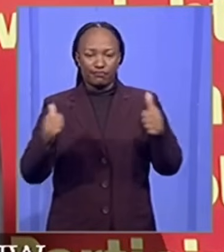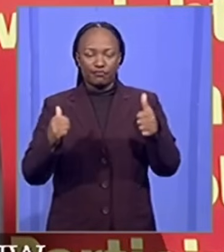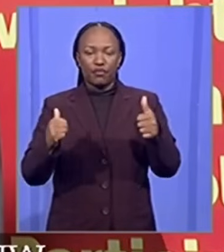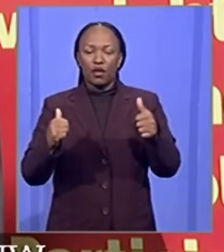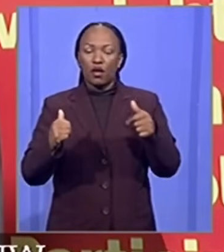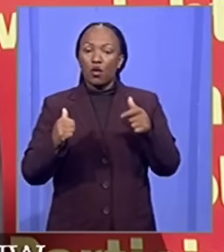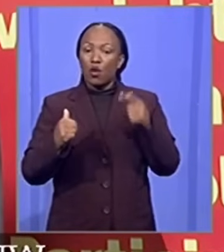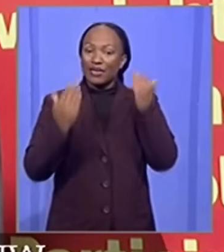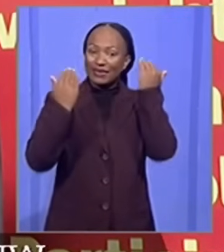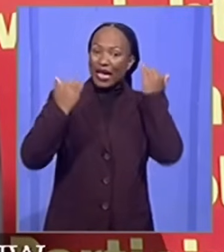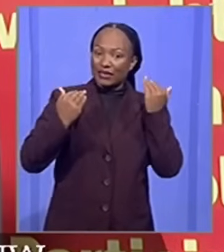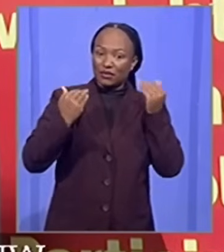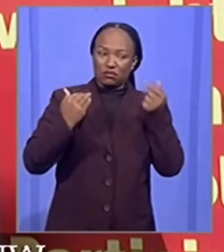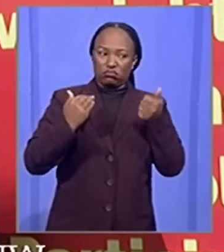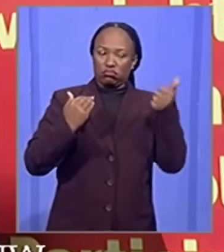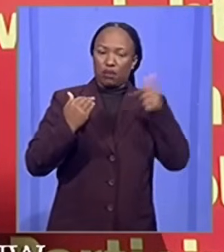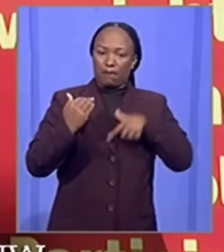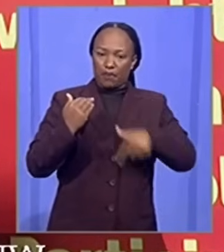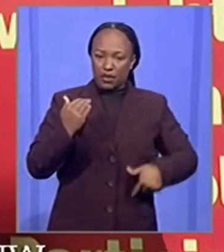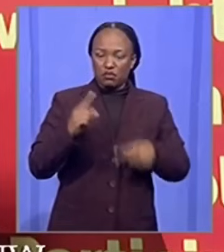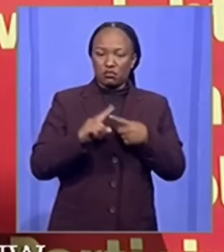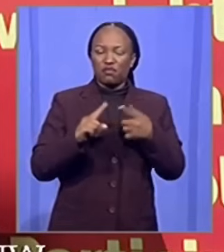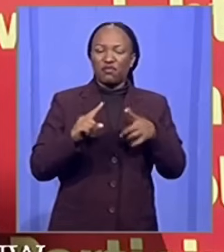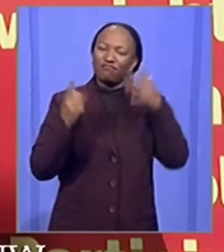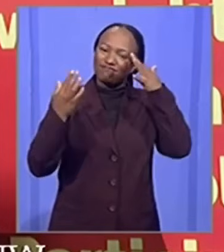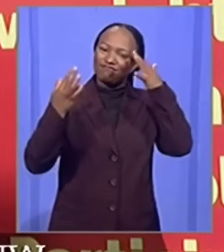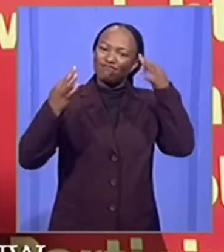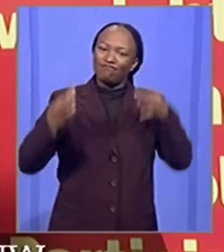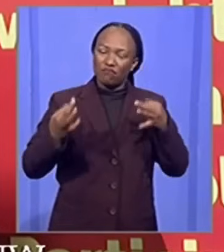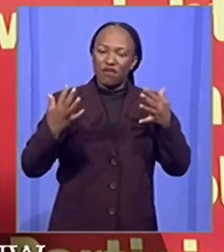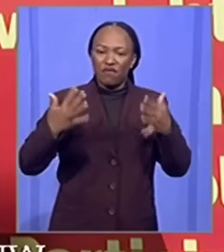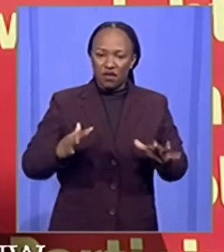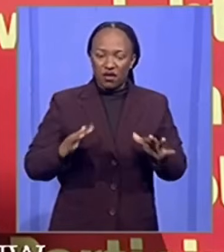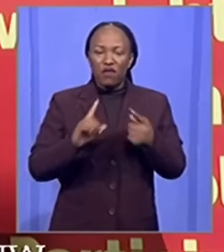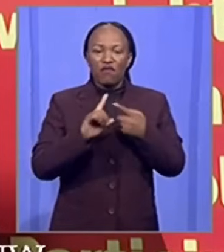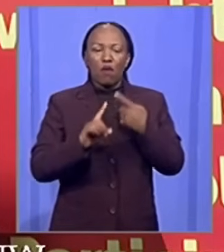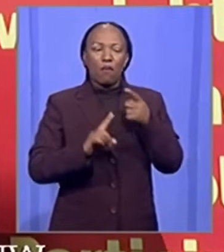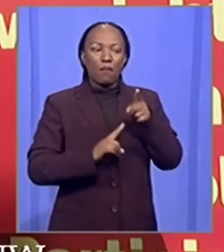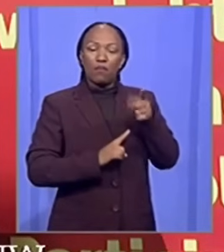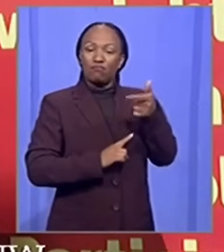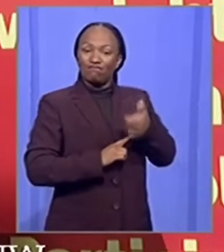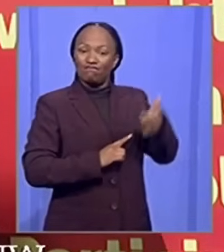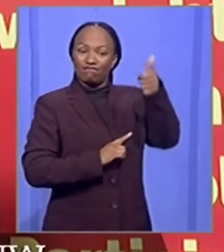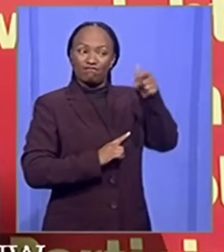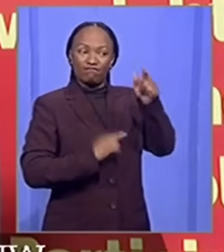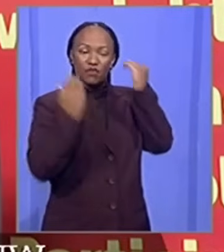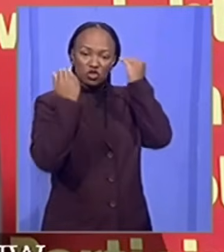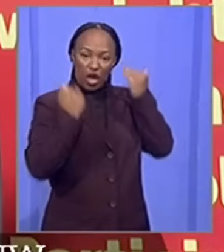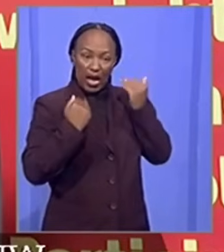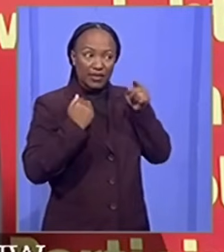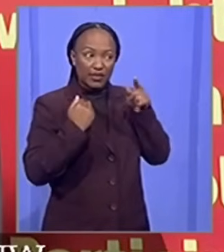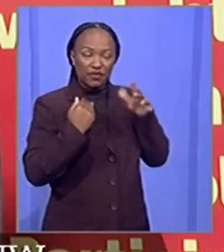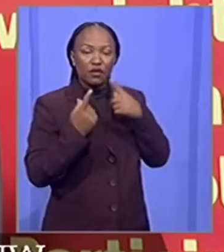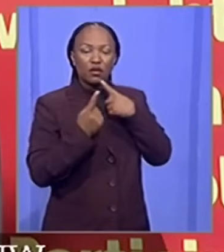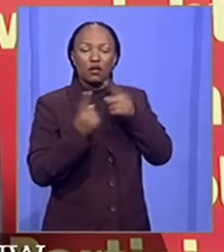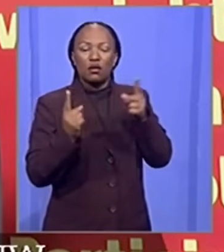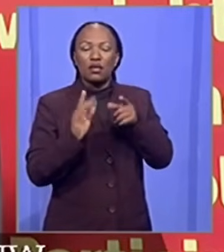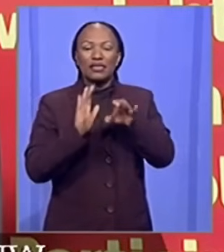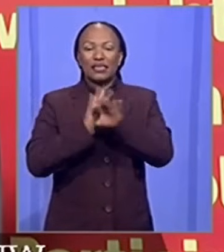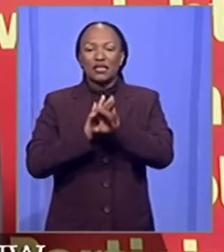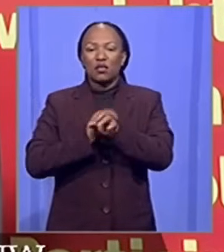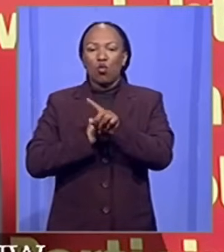Judge President in line with the authorization that he has got from the Chief Justice. That is done in terms of Section 110